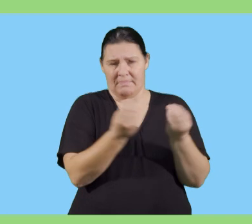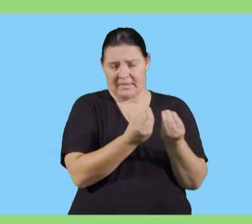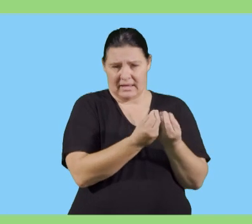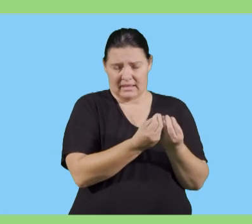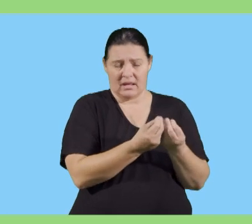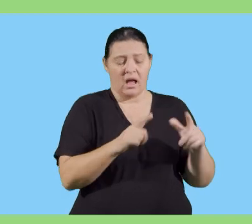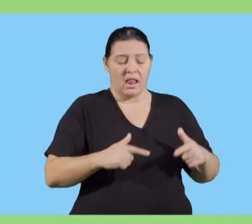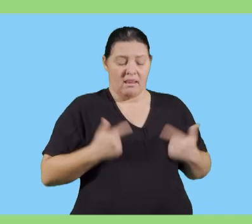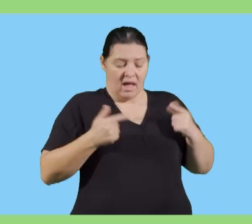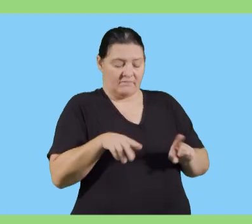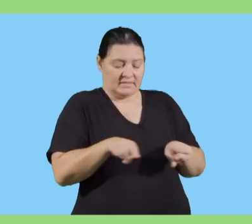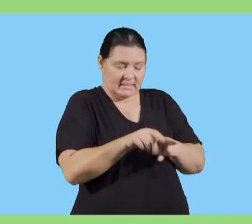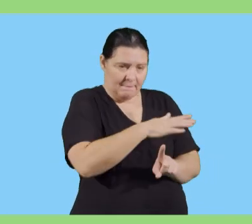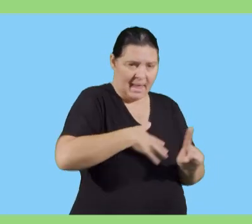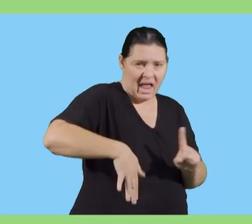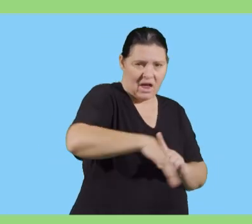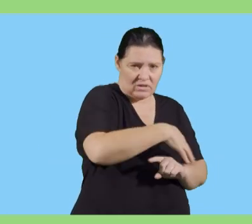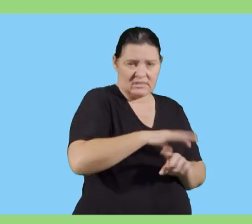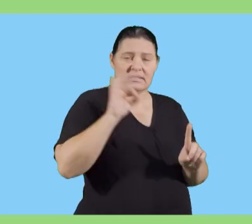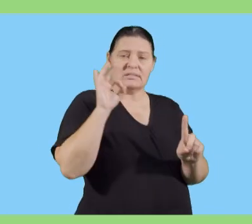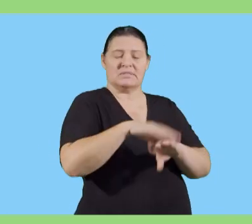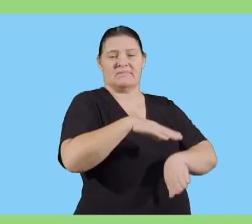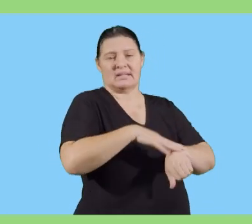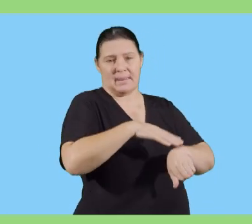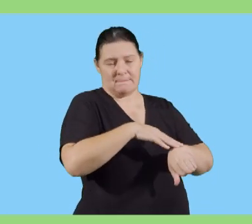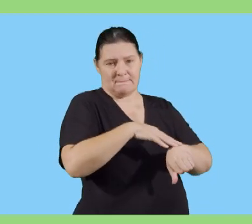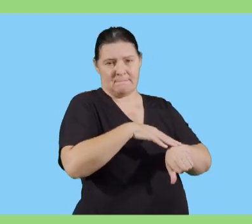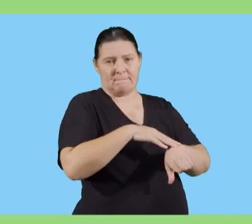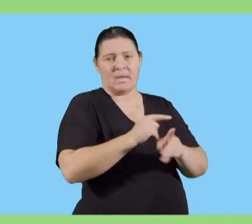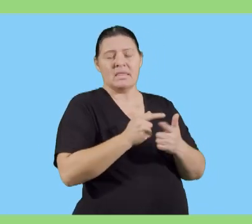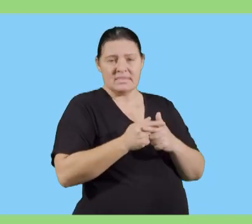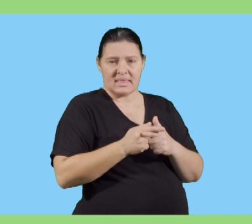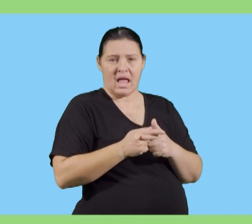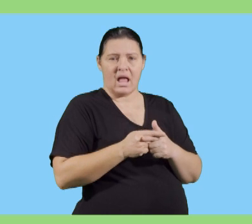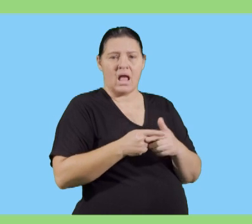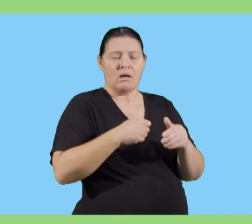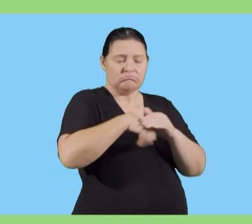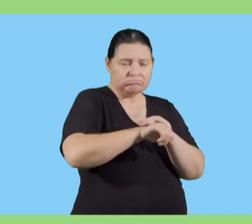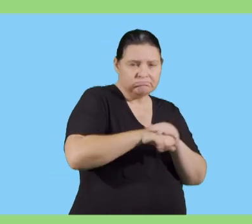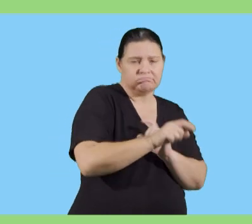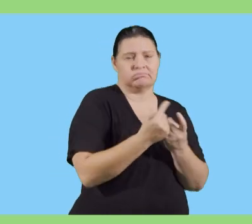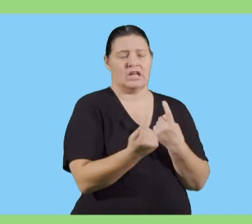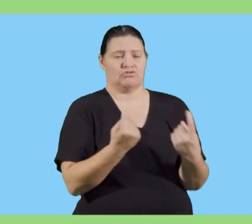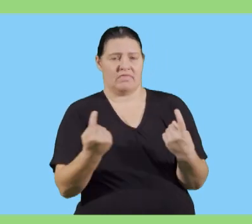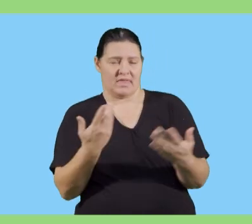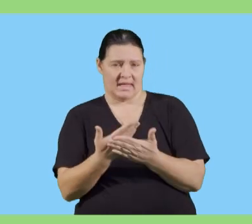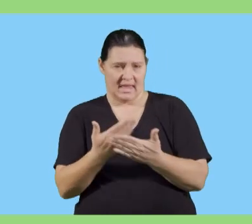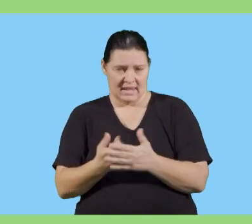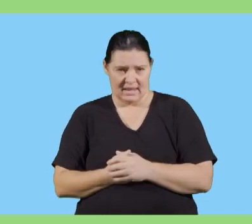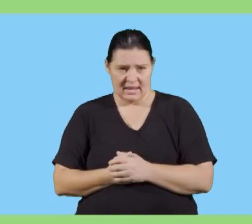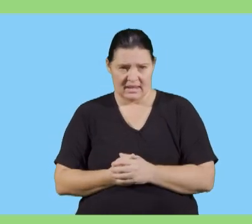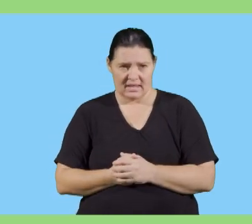specific time, and they can breed with one another. So a population refers to species of the